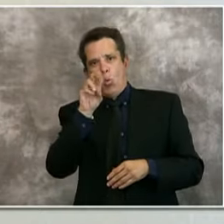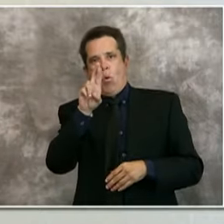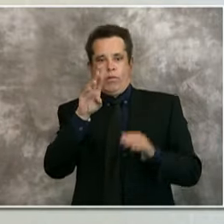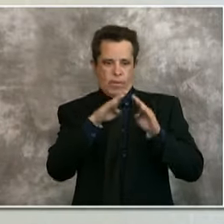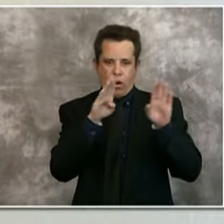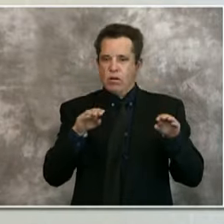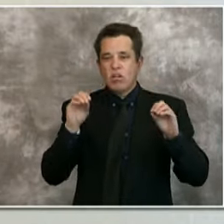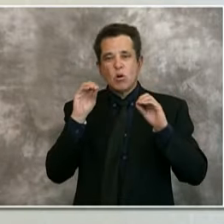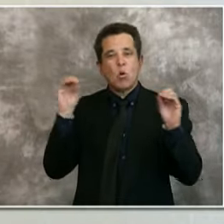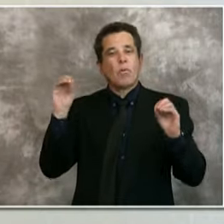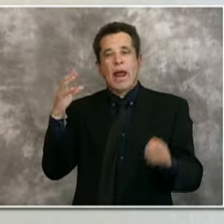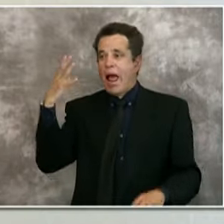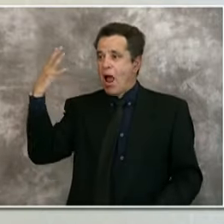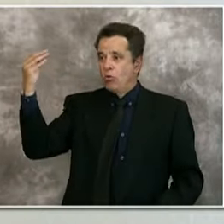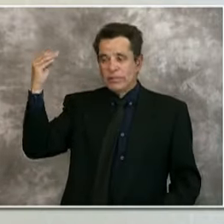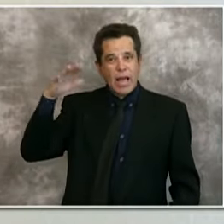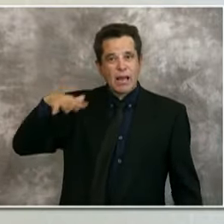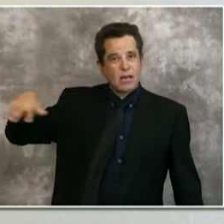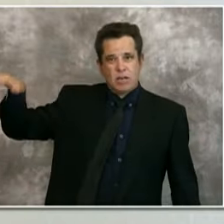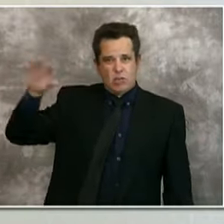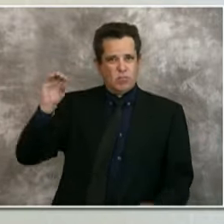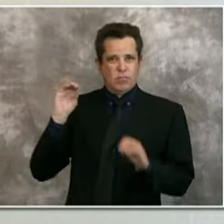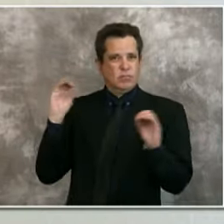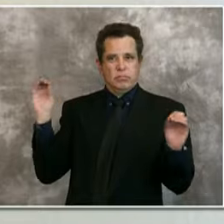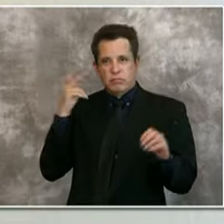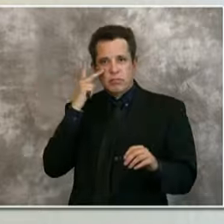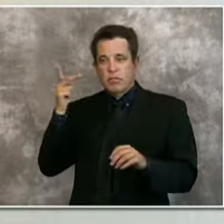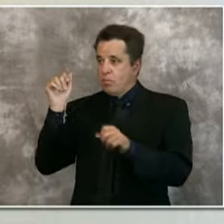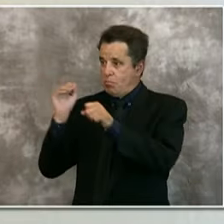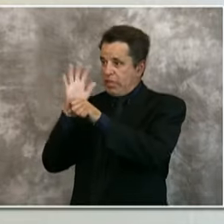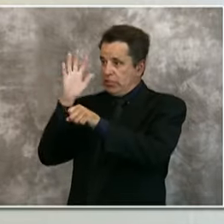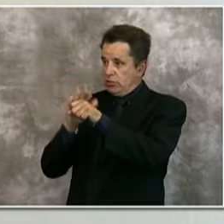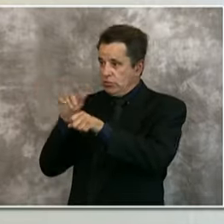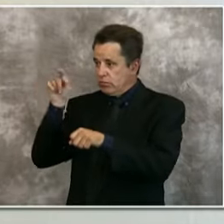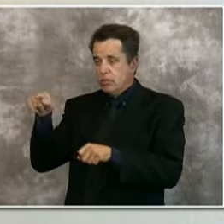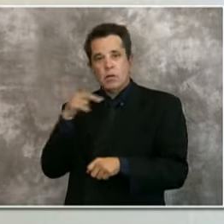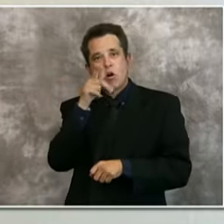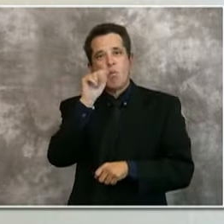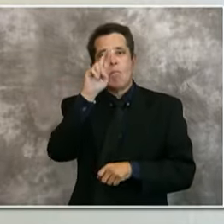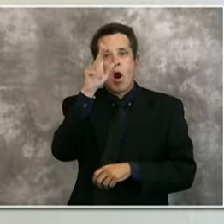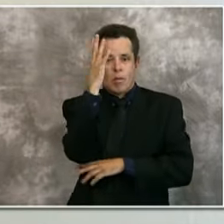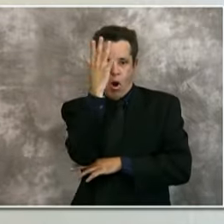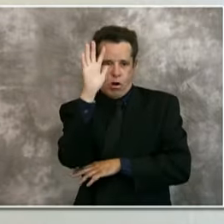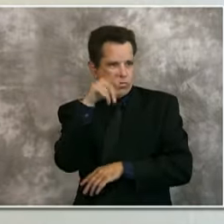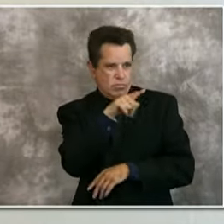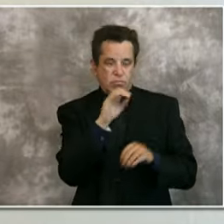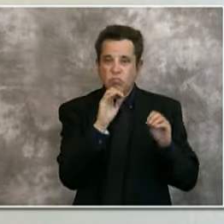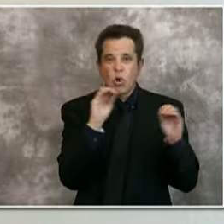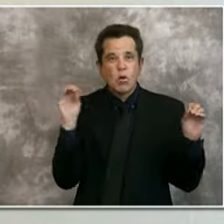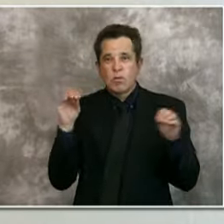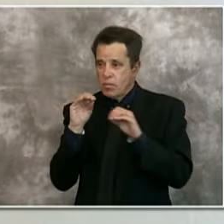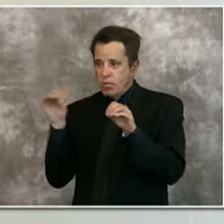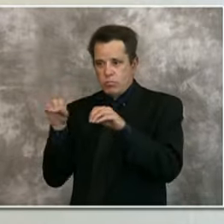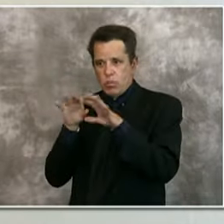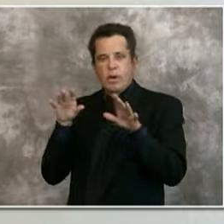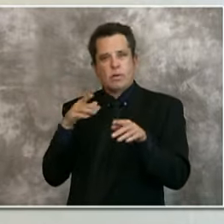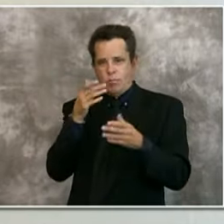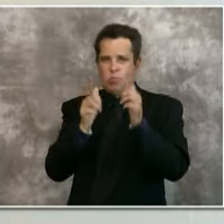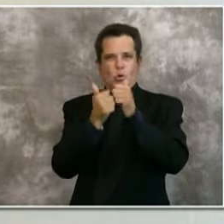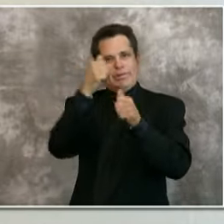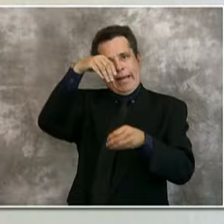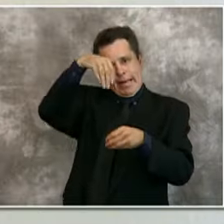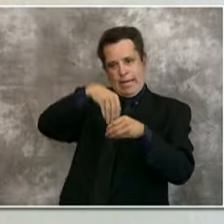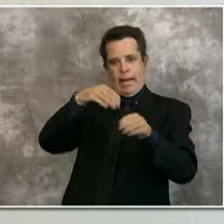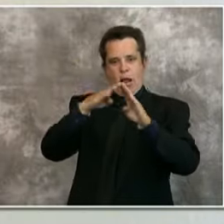outbreaks from any of the types of outdoor settings, whether that be beaches or parks or protests. Our contact tracers do ask